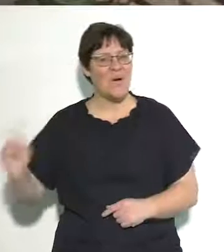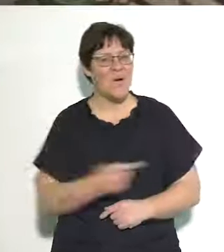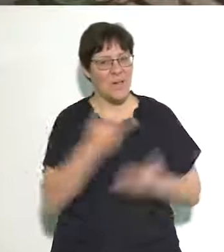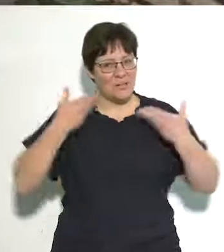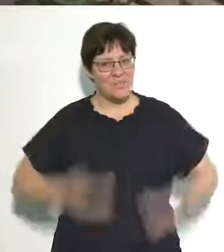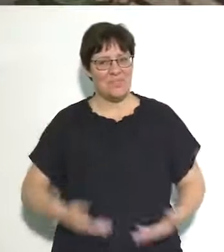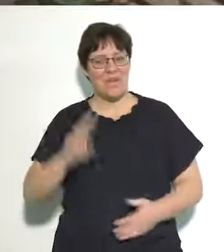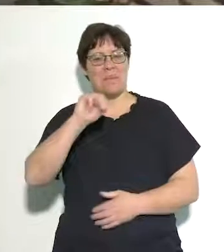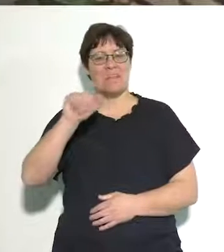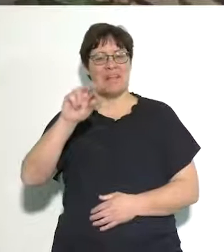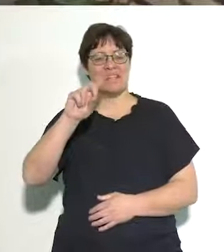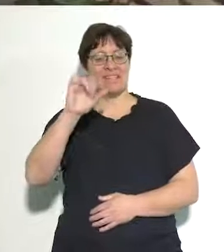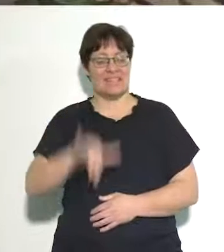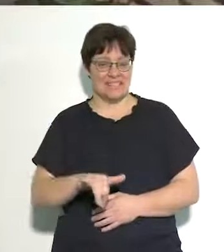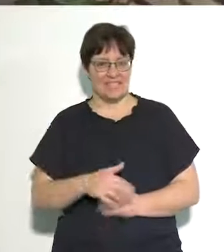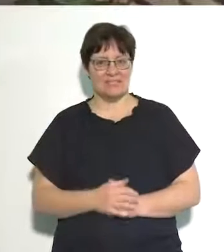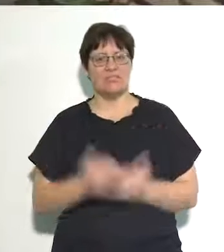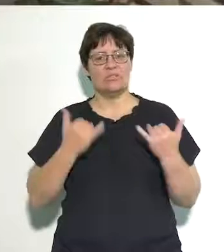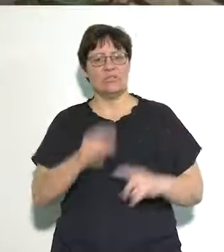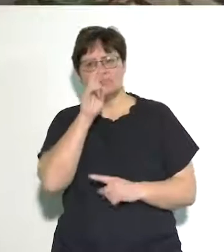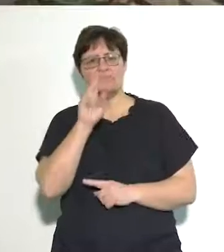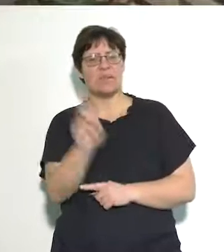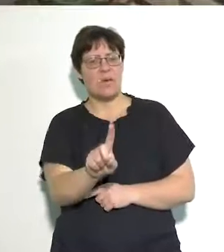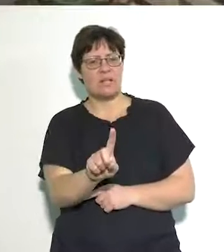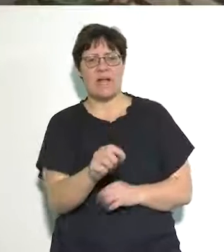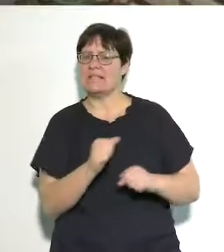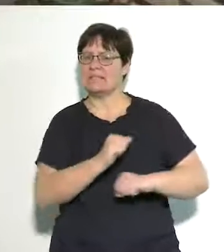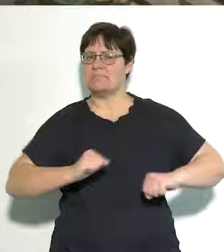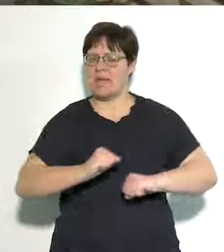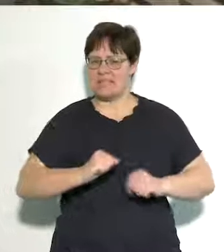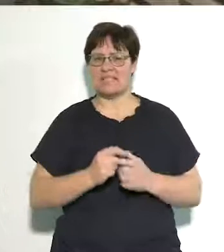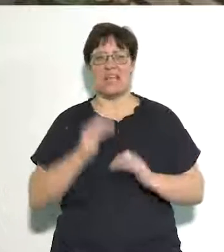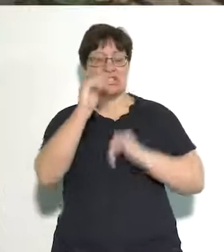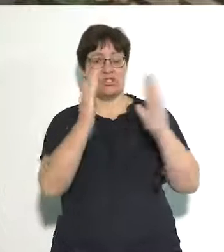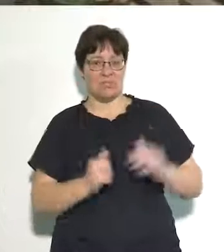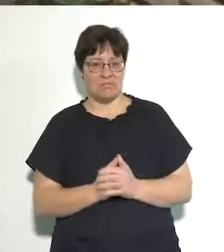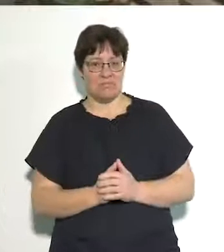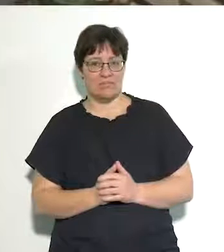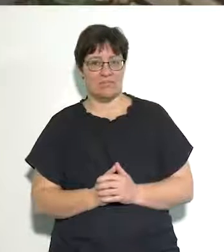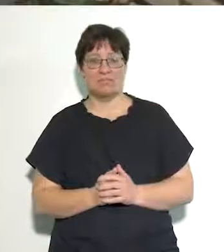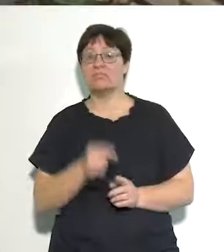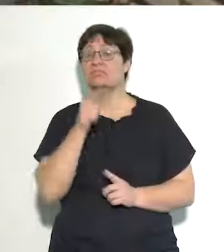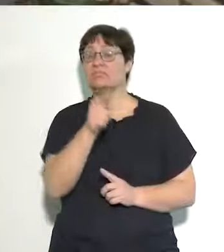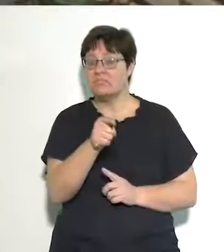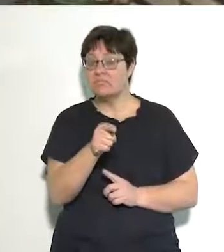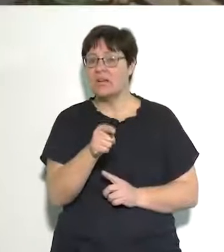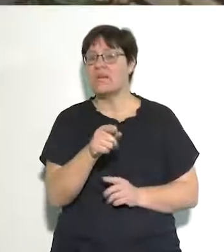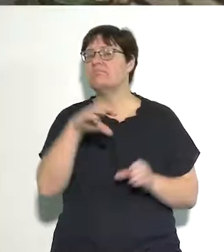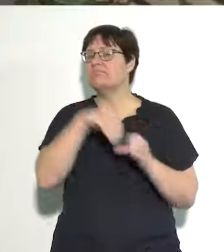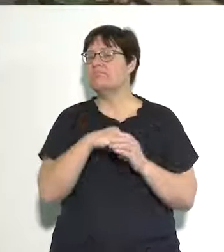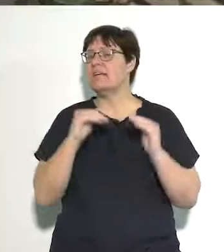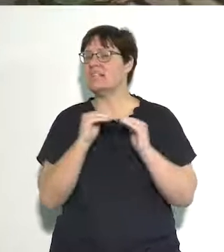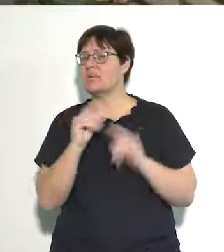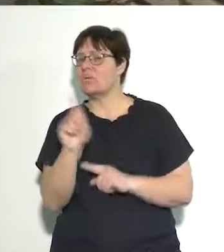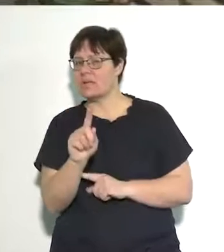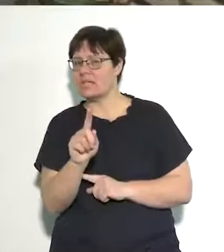Hi everybody, it's me, Mandy again. Today we're going to be looking at some space and shape. And one of the assessment standards in space